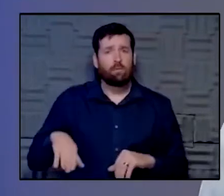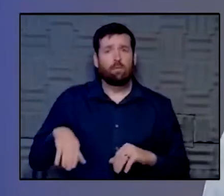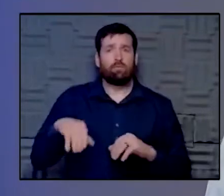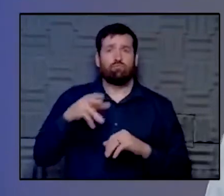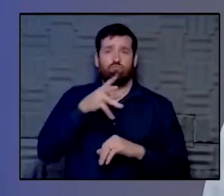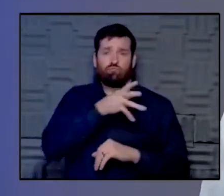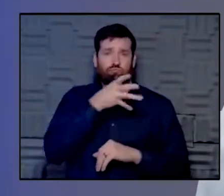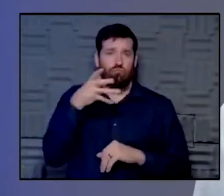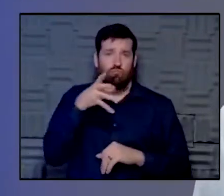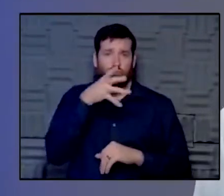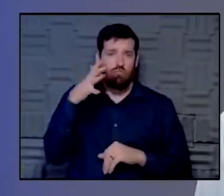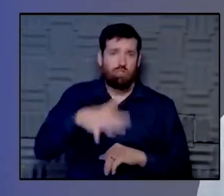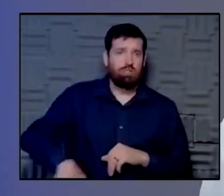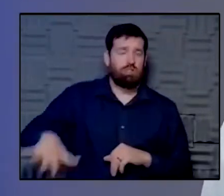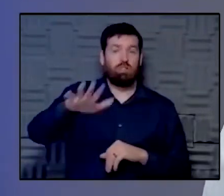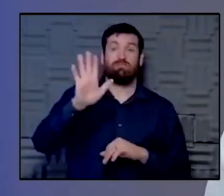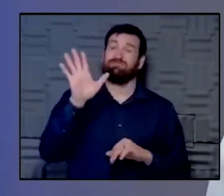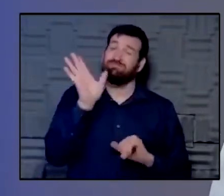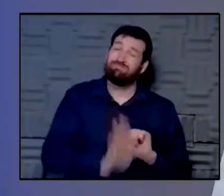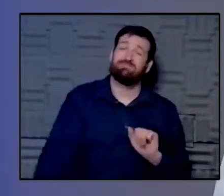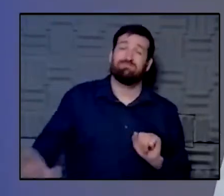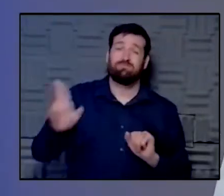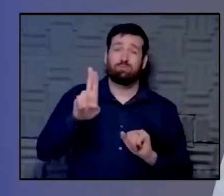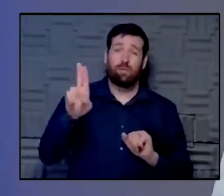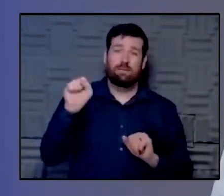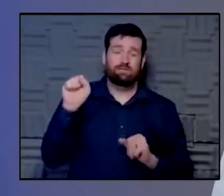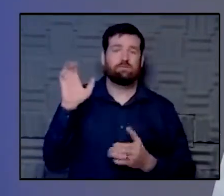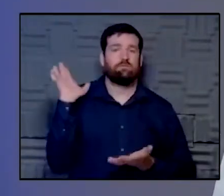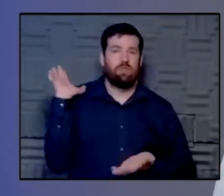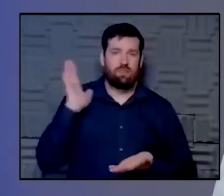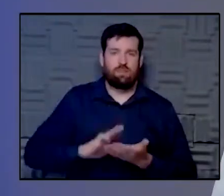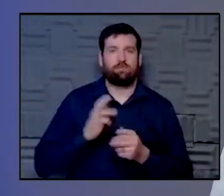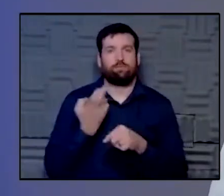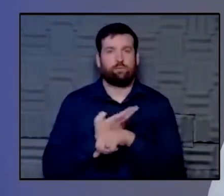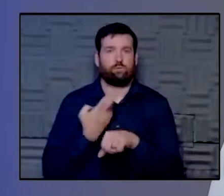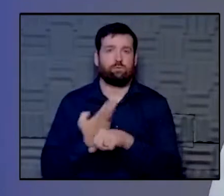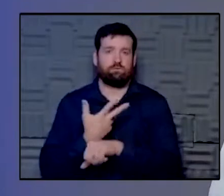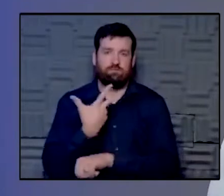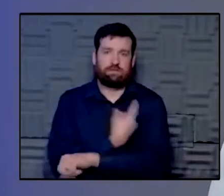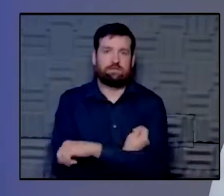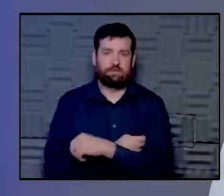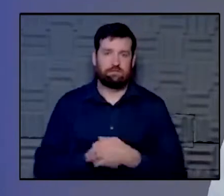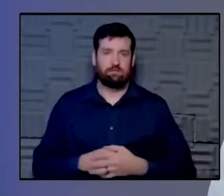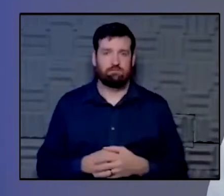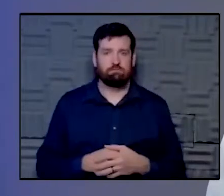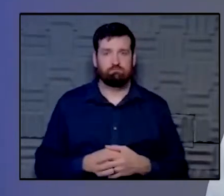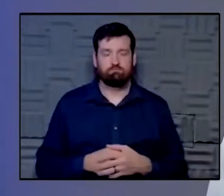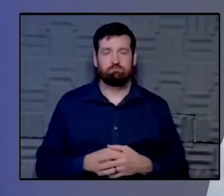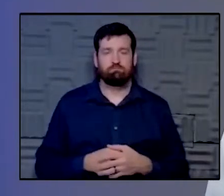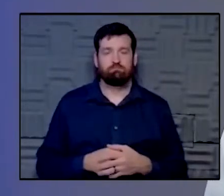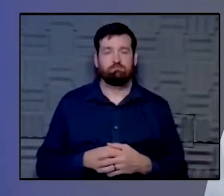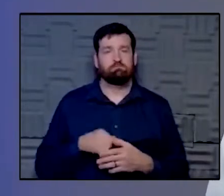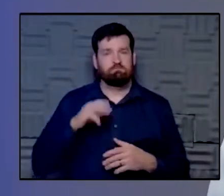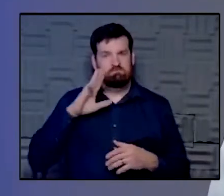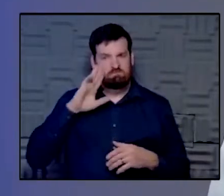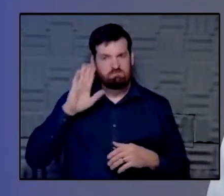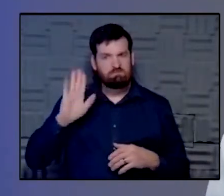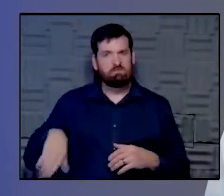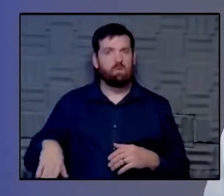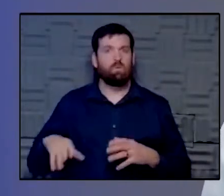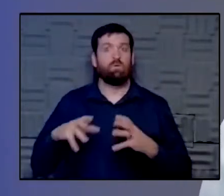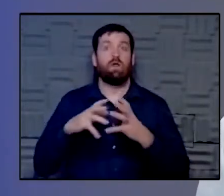rural counties throughout the United States, there has been lower uptake of those vaccines. We know that they have a